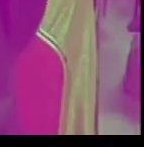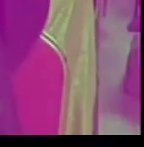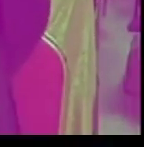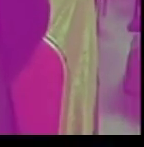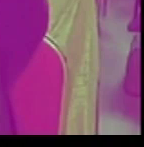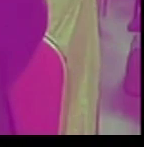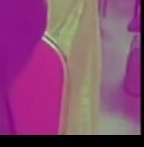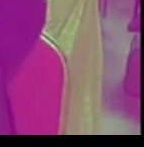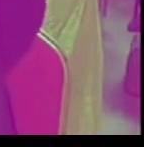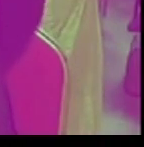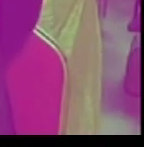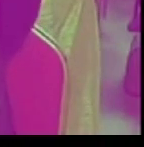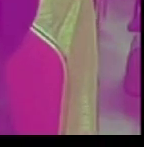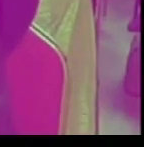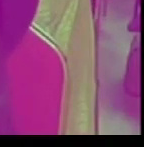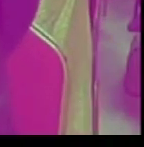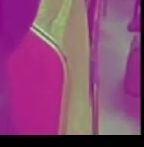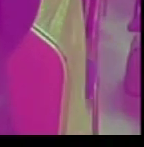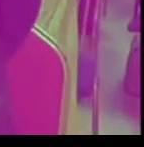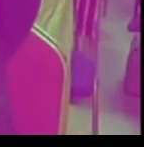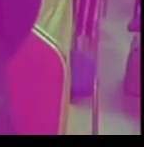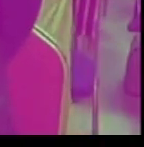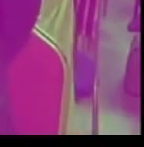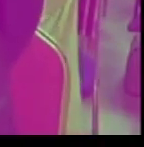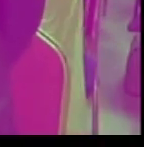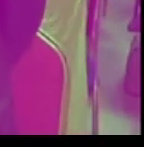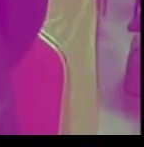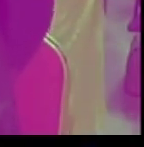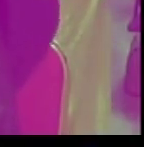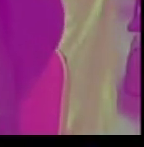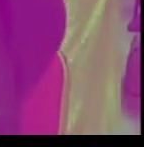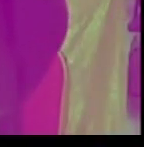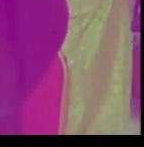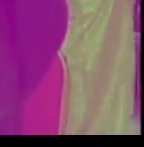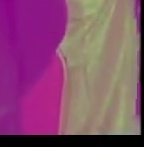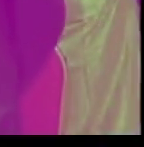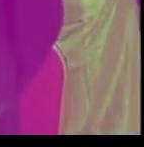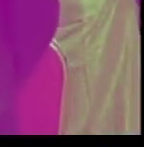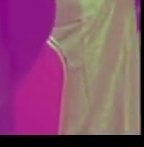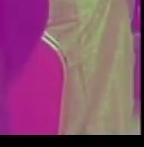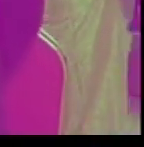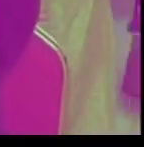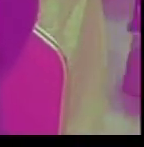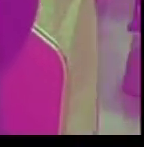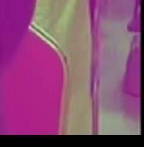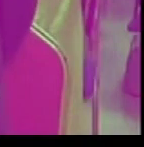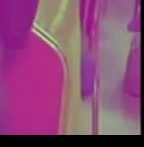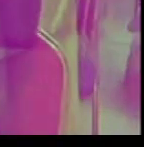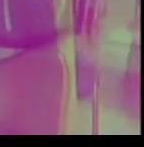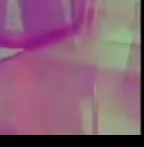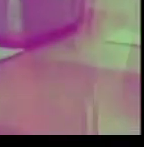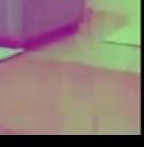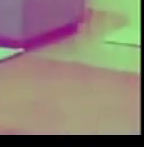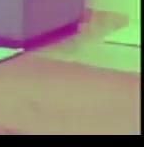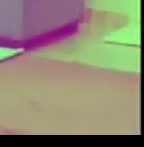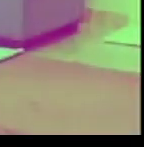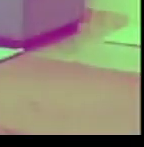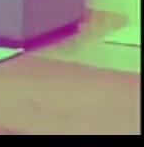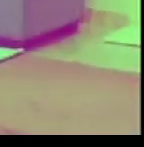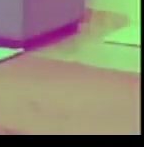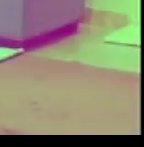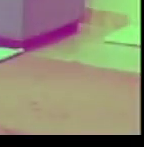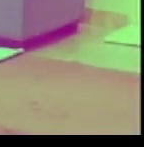name we pray. Let's magnify the Lord for his protection over us, over our families, all through this year, from